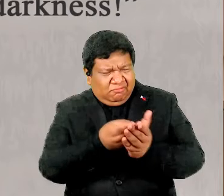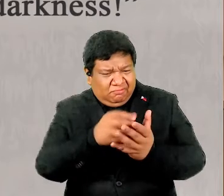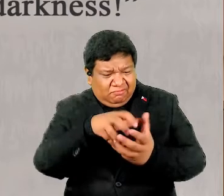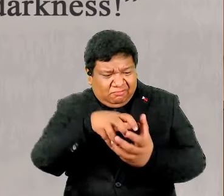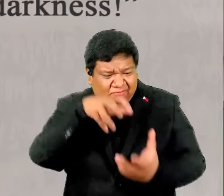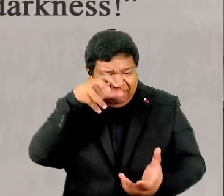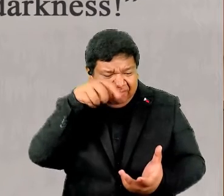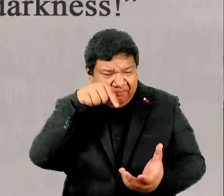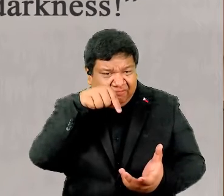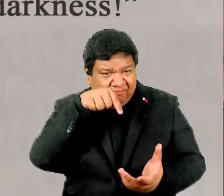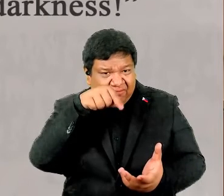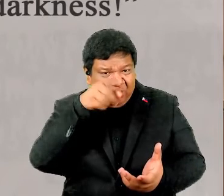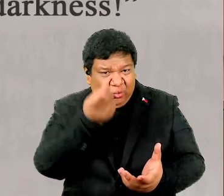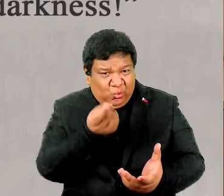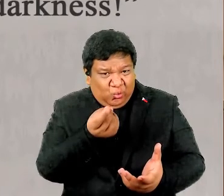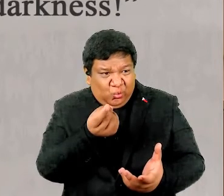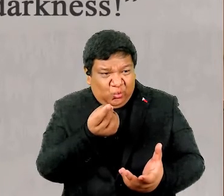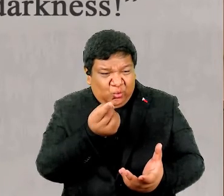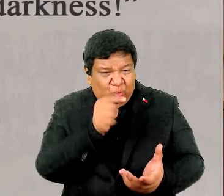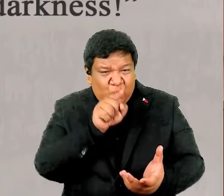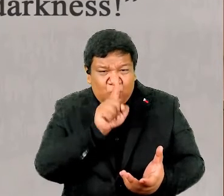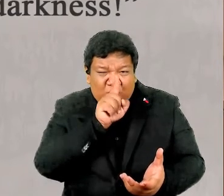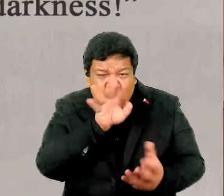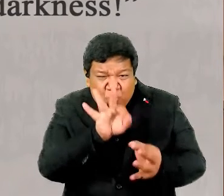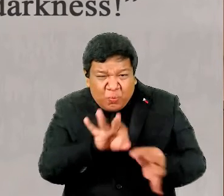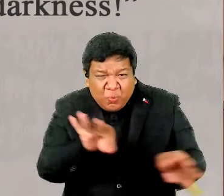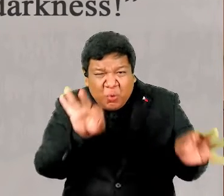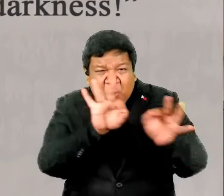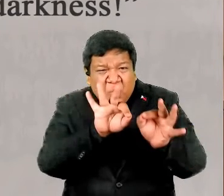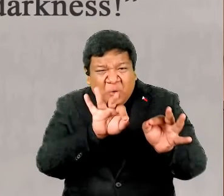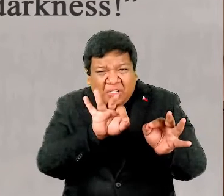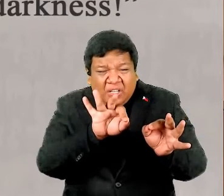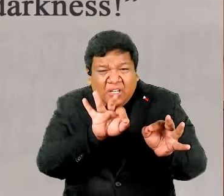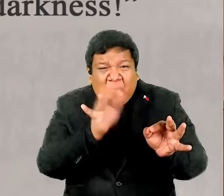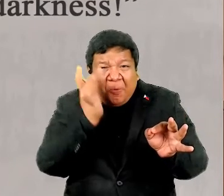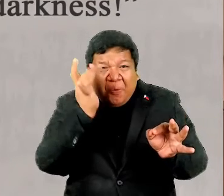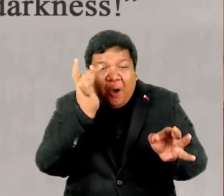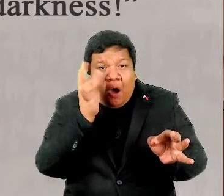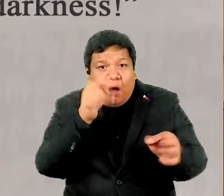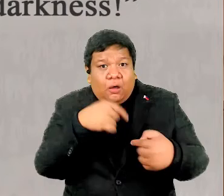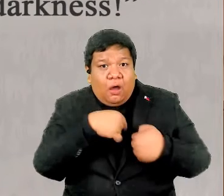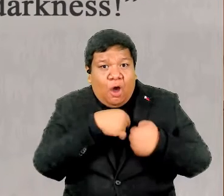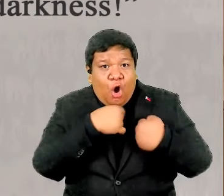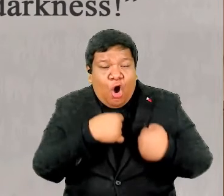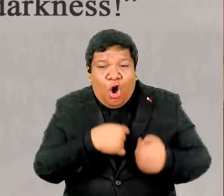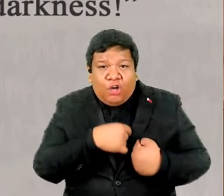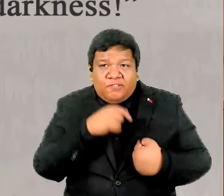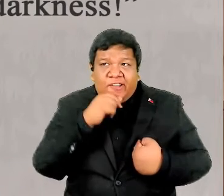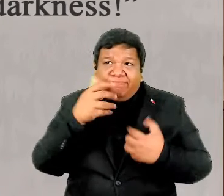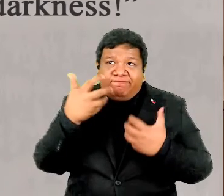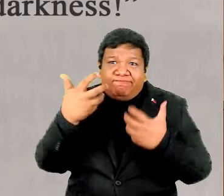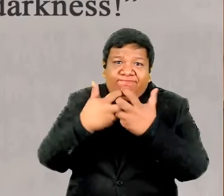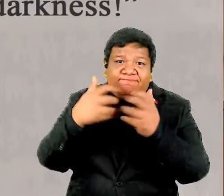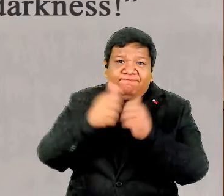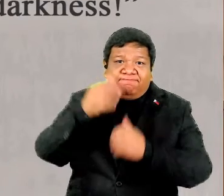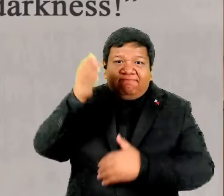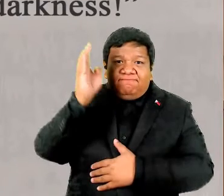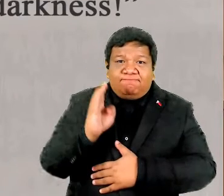They do not see riches at their true value because in the first place, their hearts are not in tune with